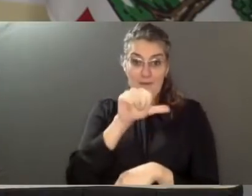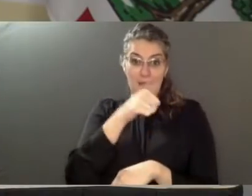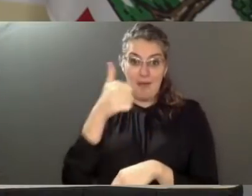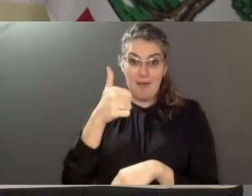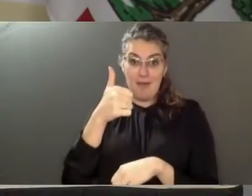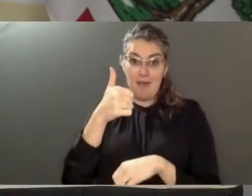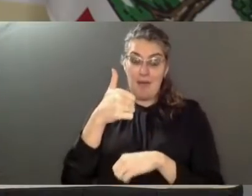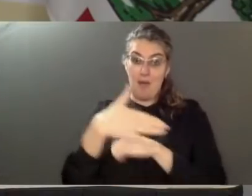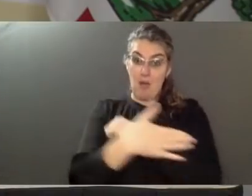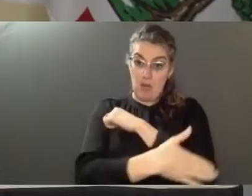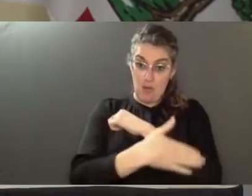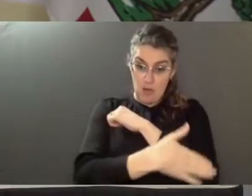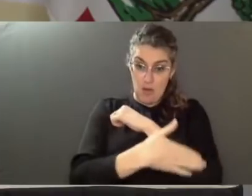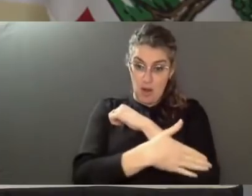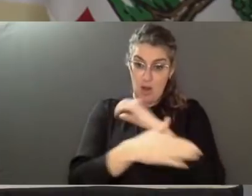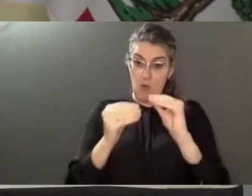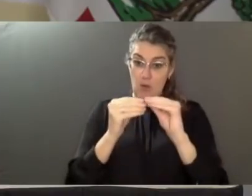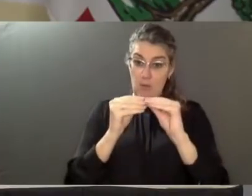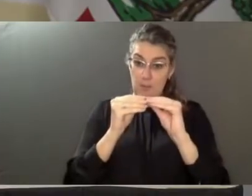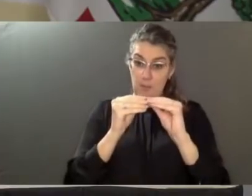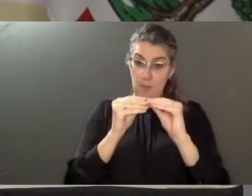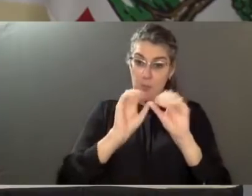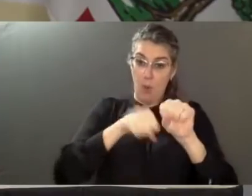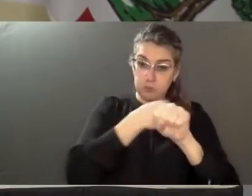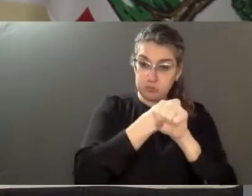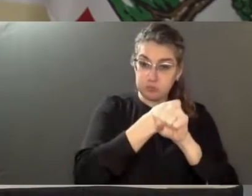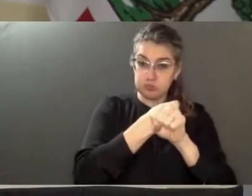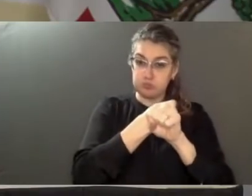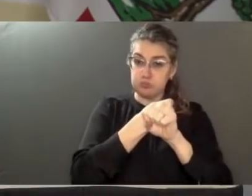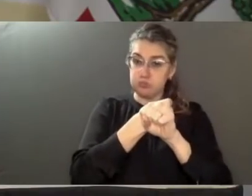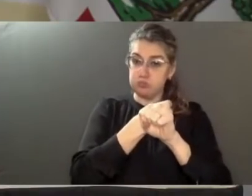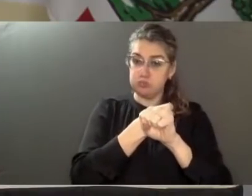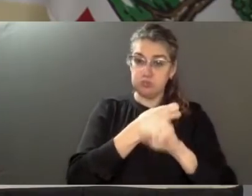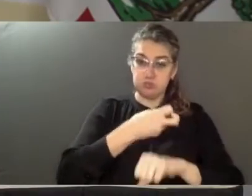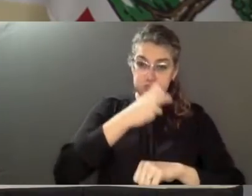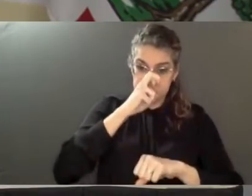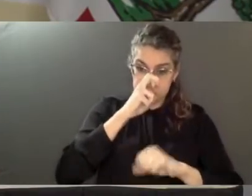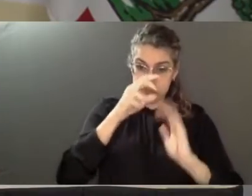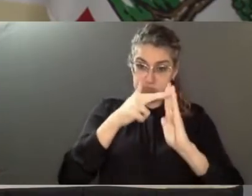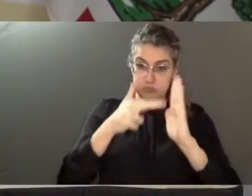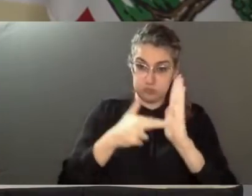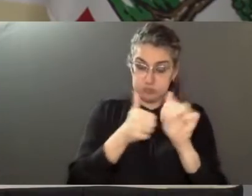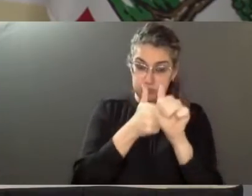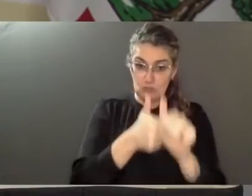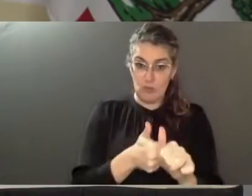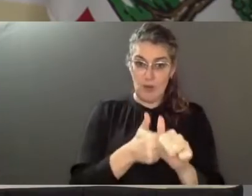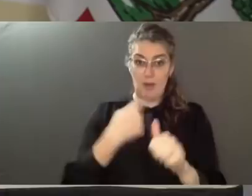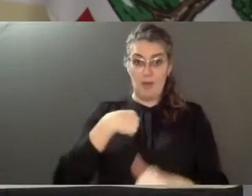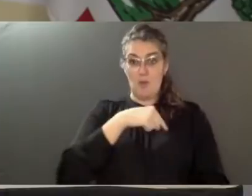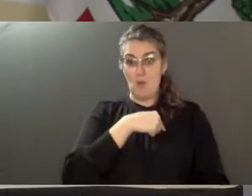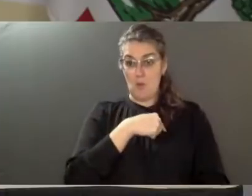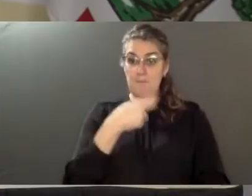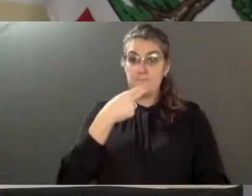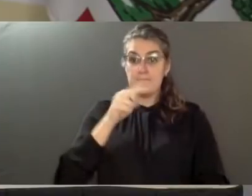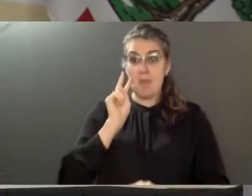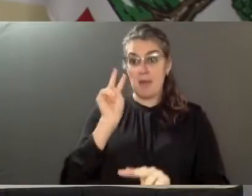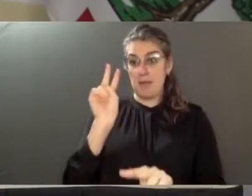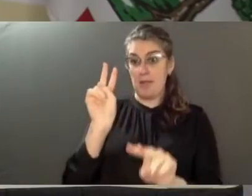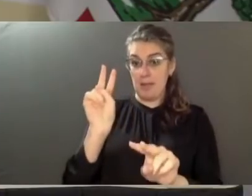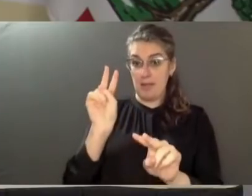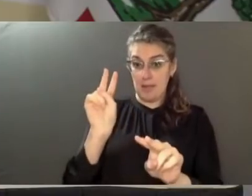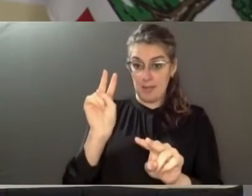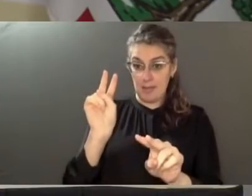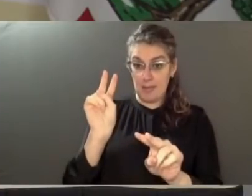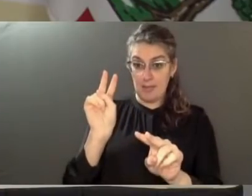lockdowns, we are in the very fortunate and enviable situation to be looking in the days ahead to see a